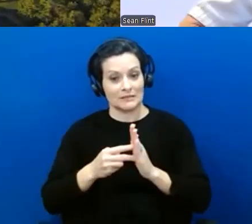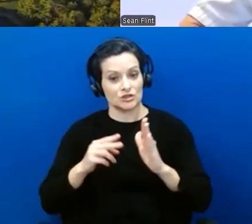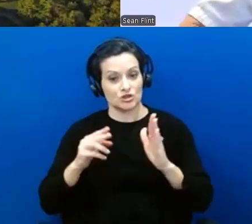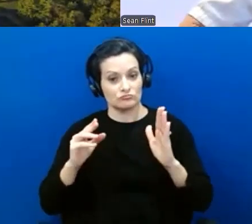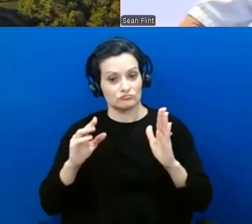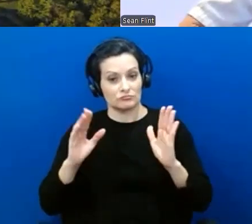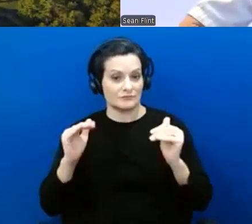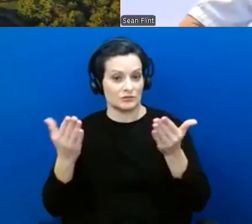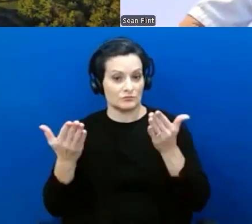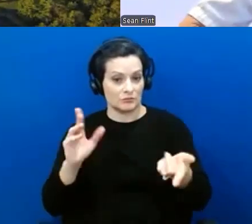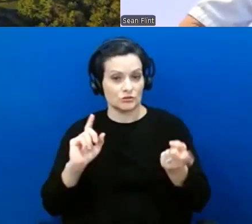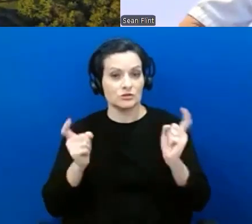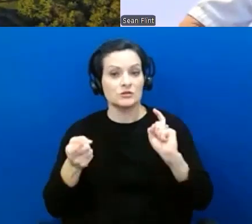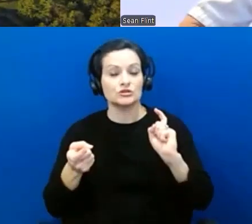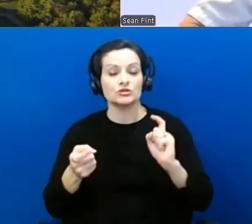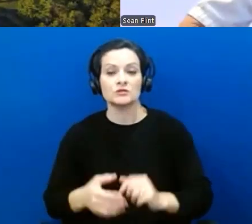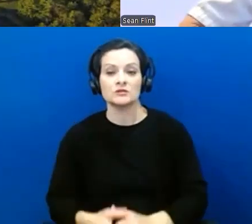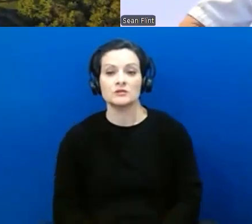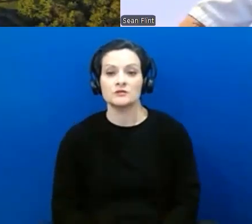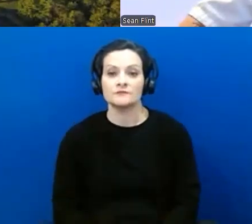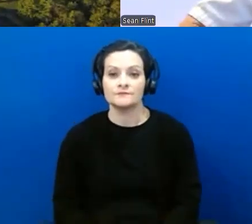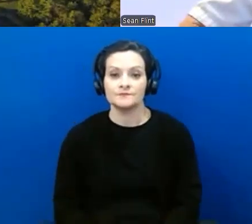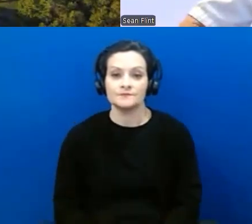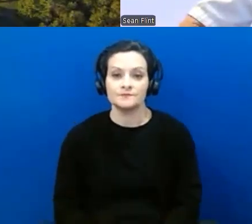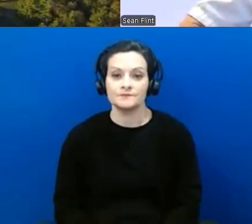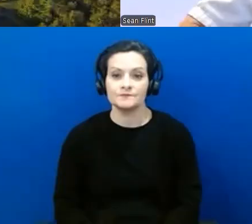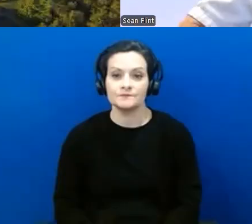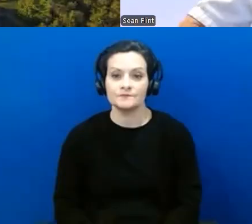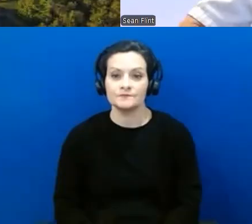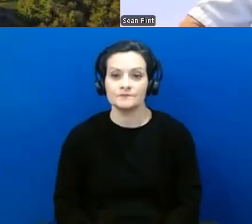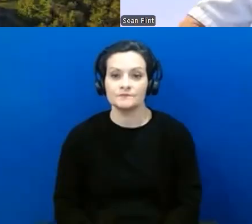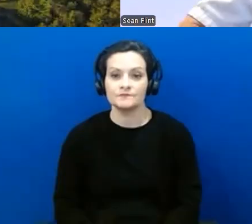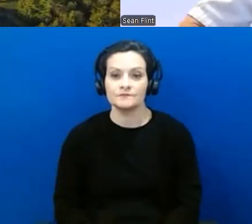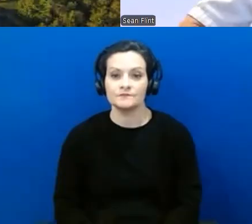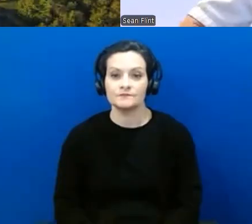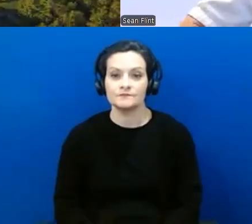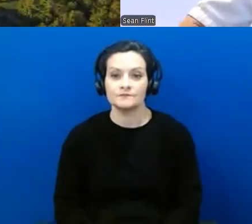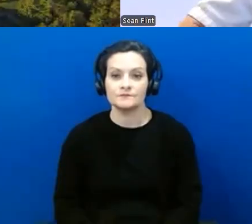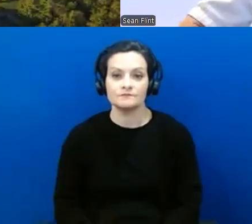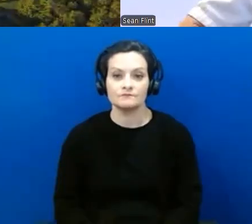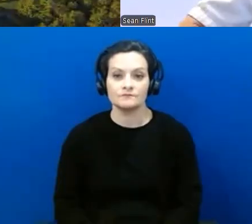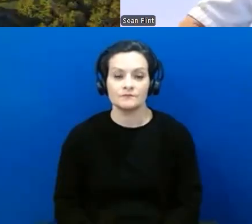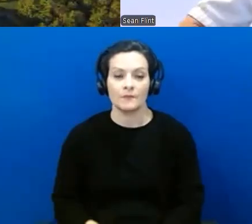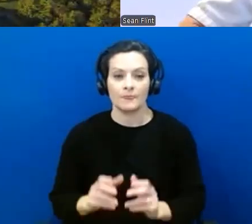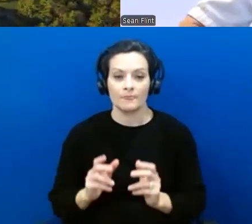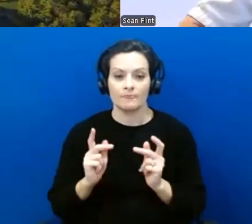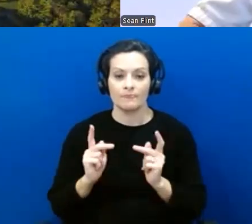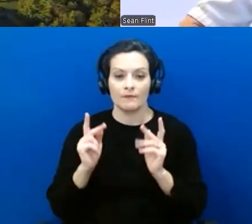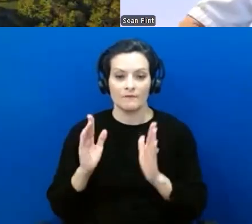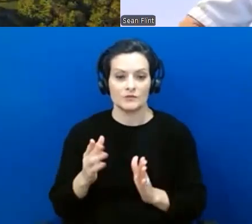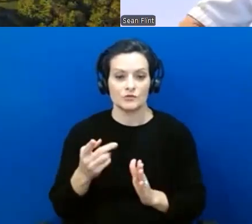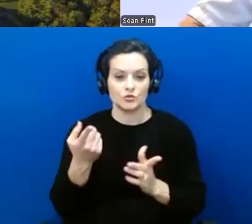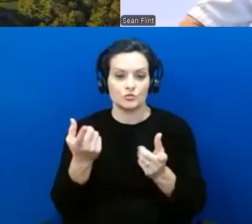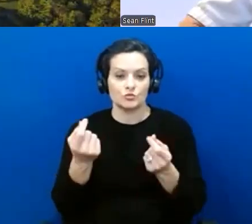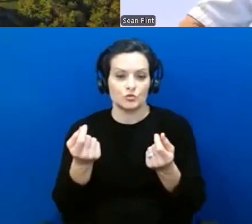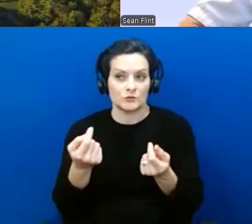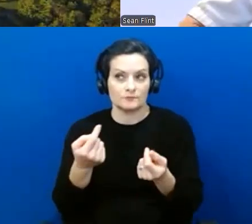be necessary. How do you manage that with people visiting?